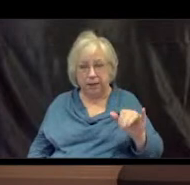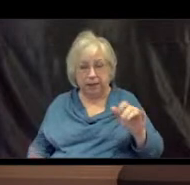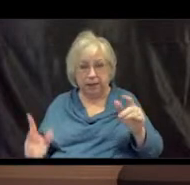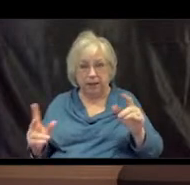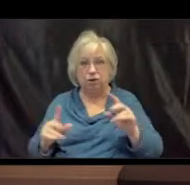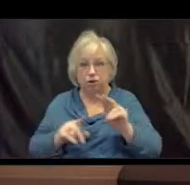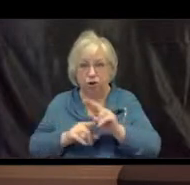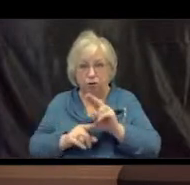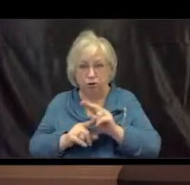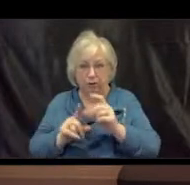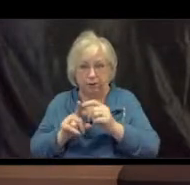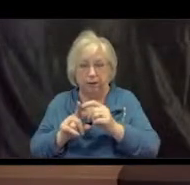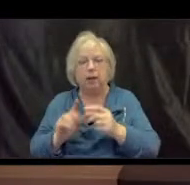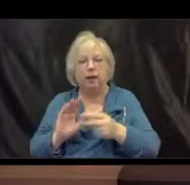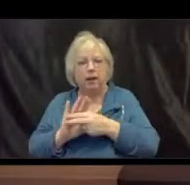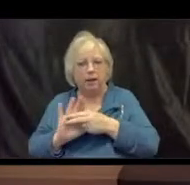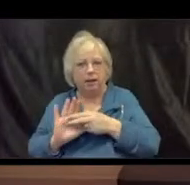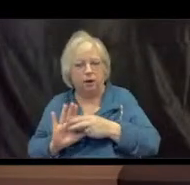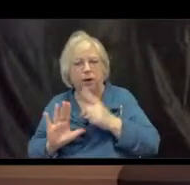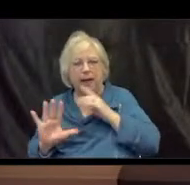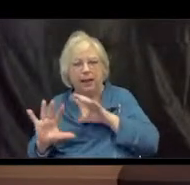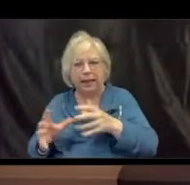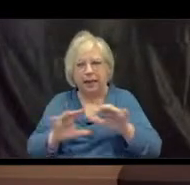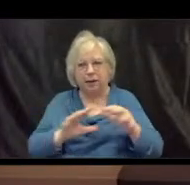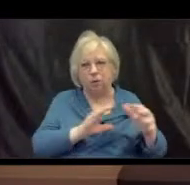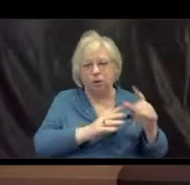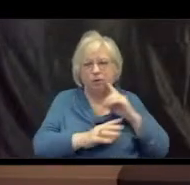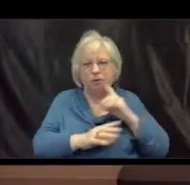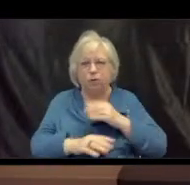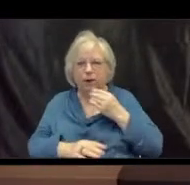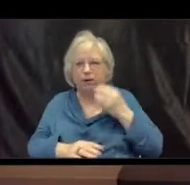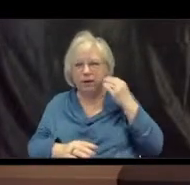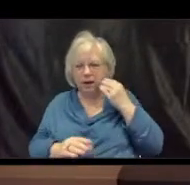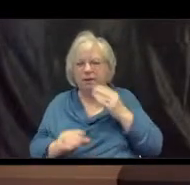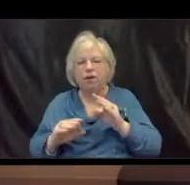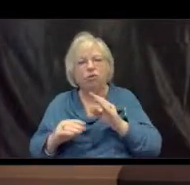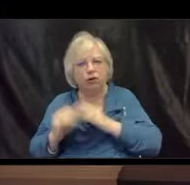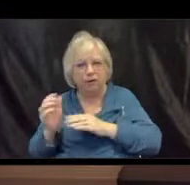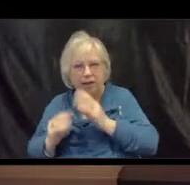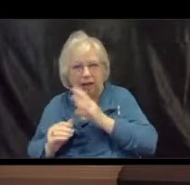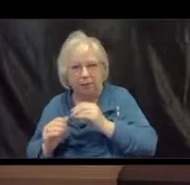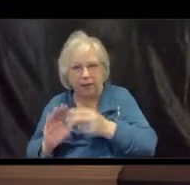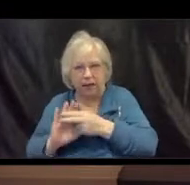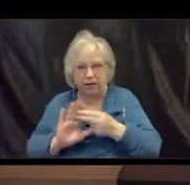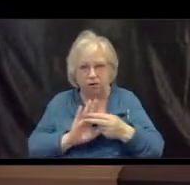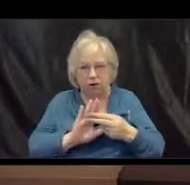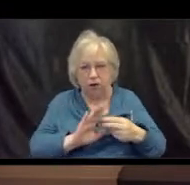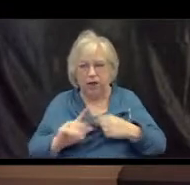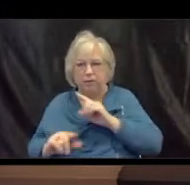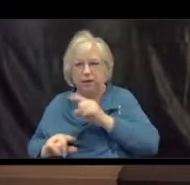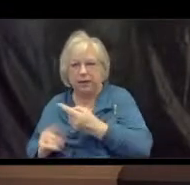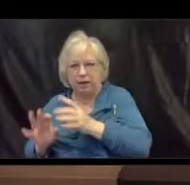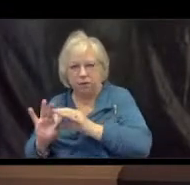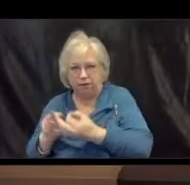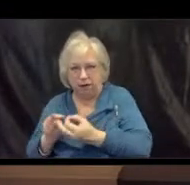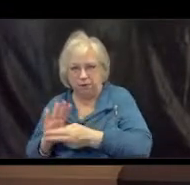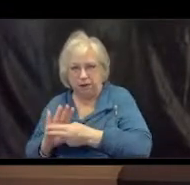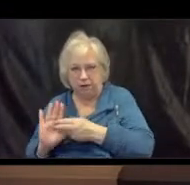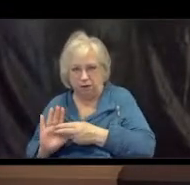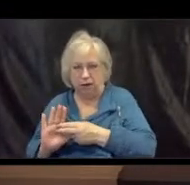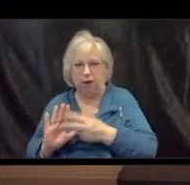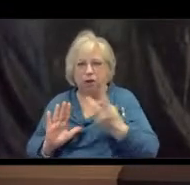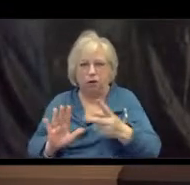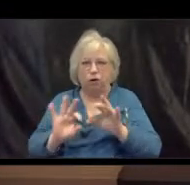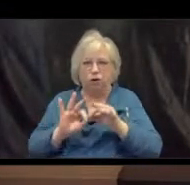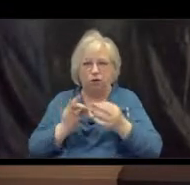ordinance has categories of residential development or residential zoning. You have single-family zoning,